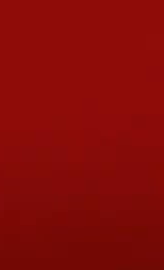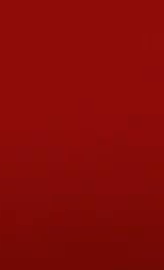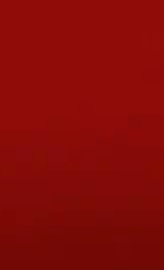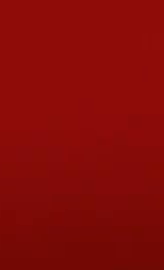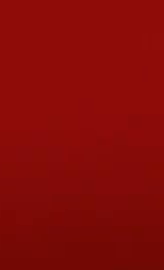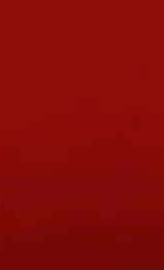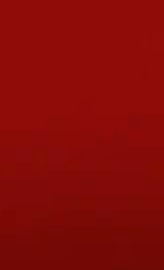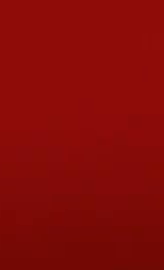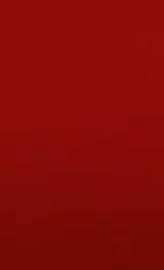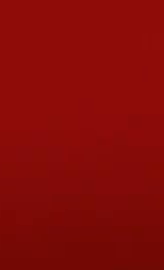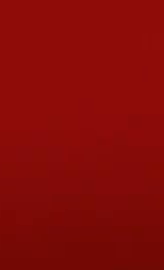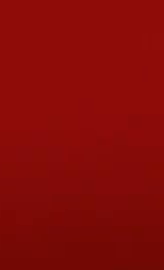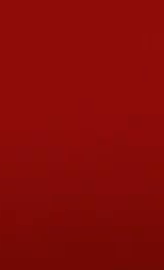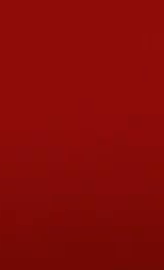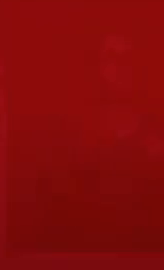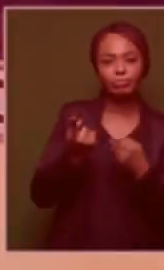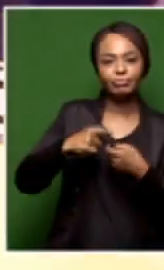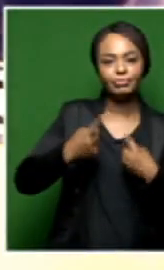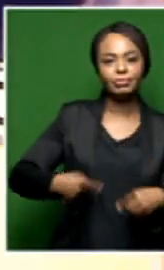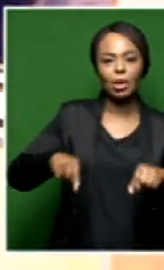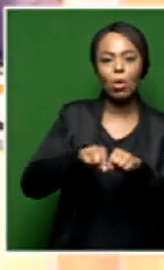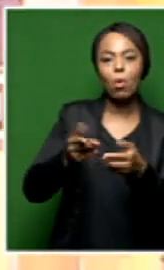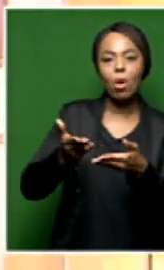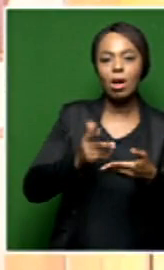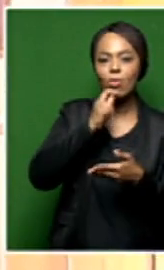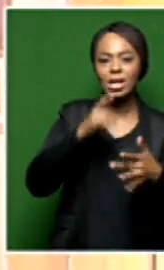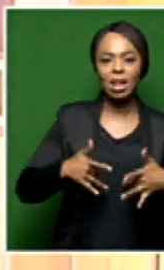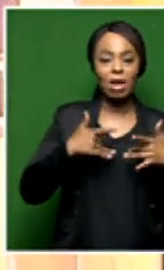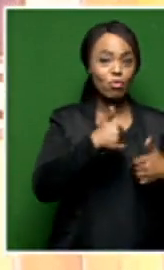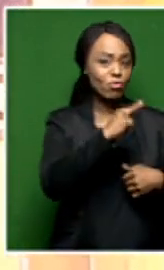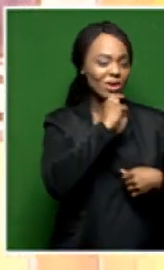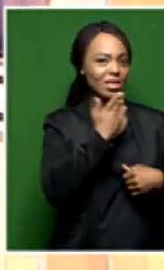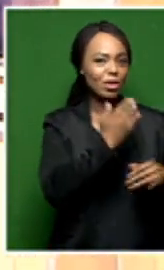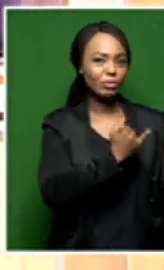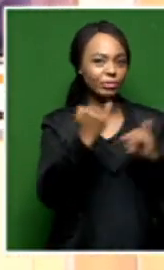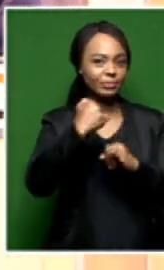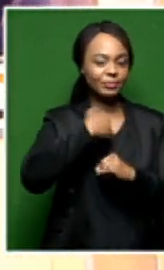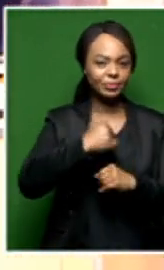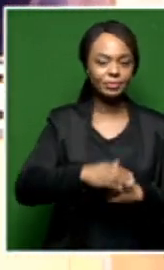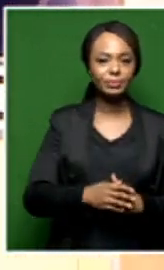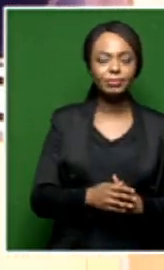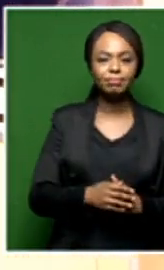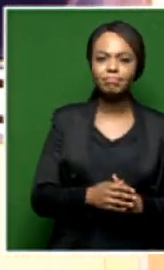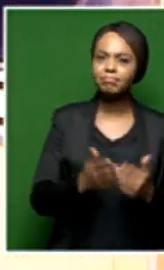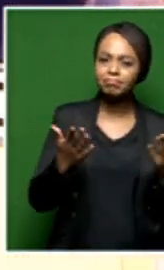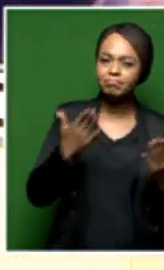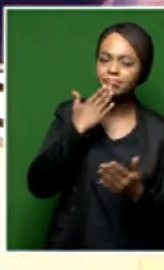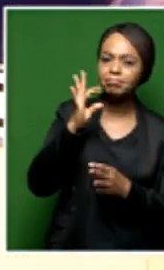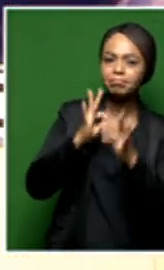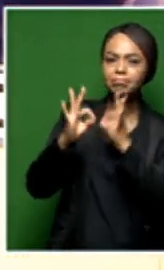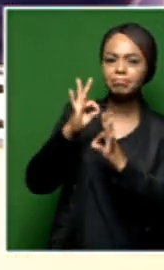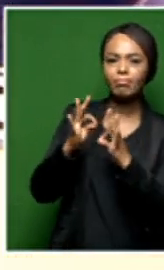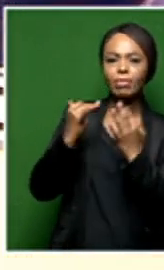good morning to you. Thank you so much for joining us. Welcome to Morning Live. Hi, good morning. Thanks for having me on. It's an absolute pleasure. Yeah. Now, tell us